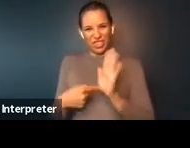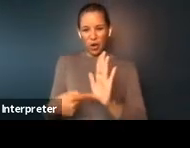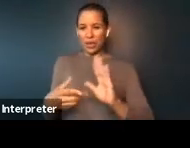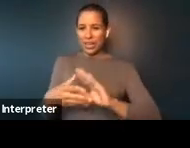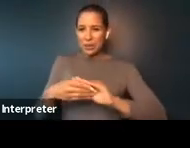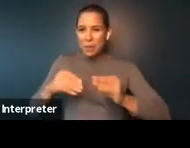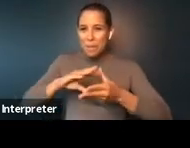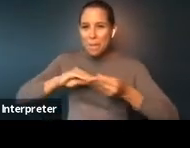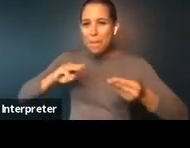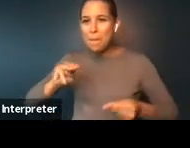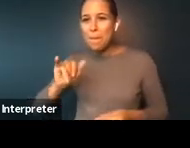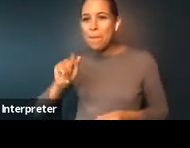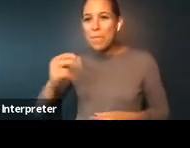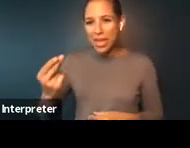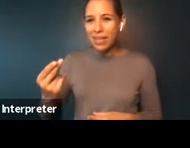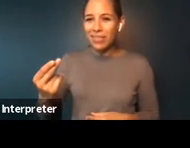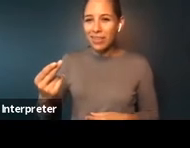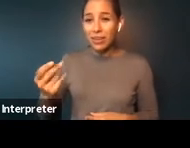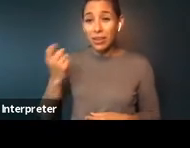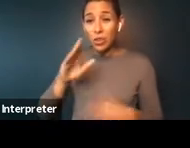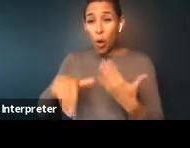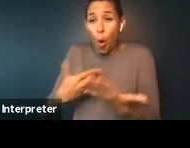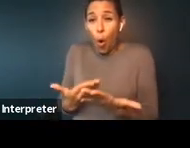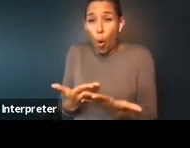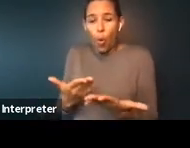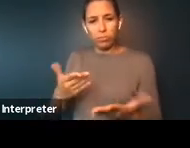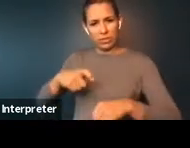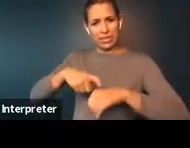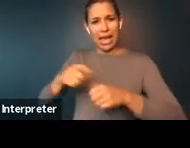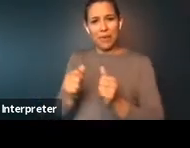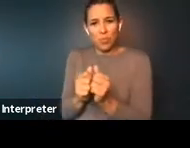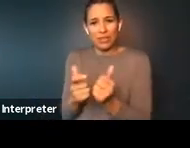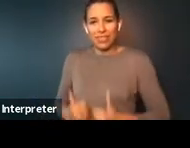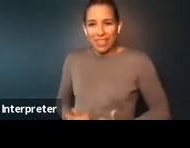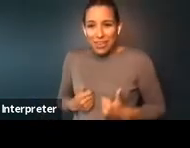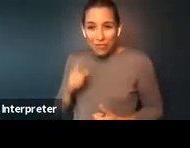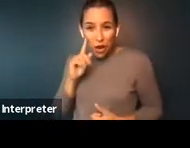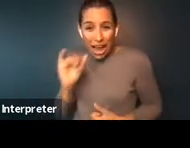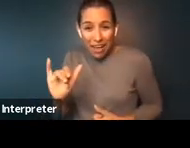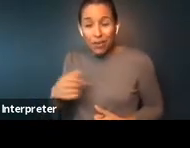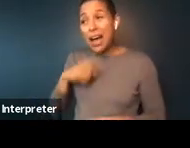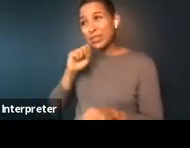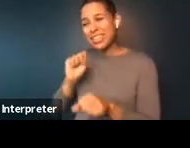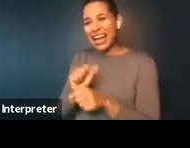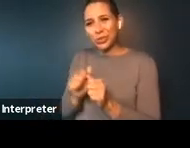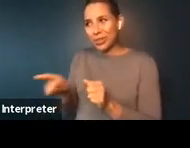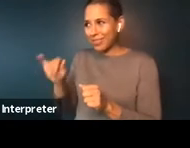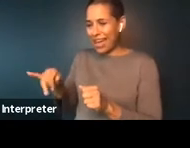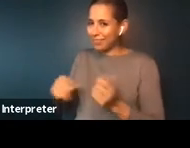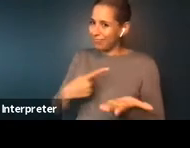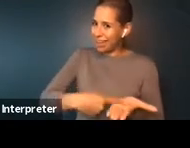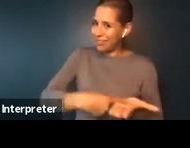the sort of temporality of the eternal and juxtaposing that with, I think I was actually having a conversation with a friend of mine last night about